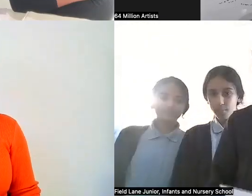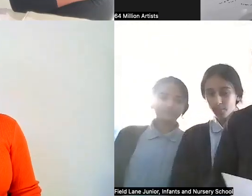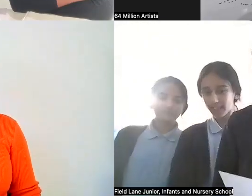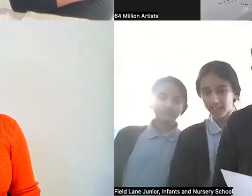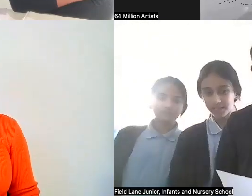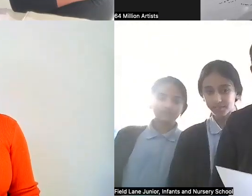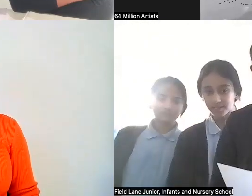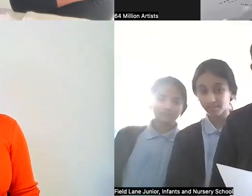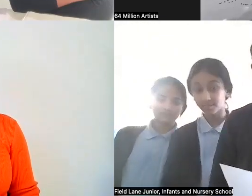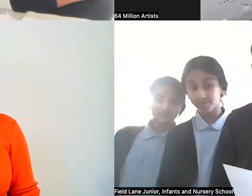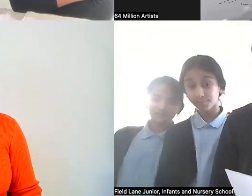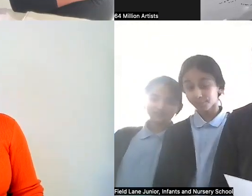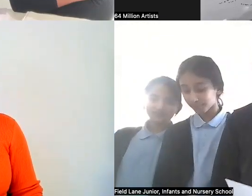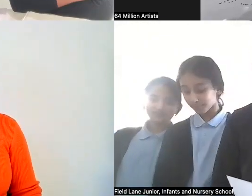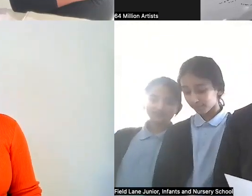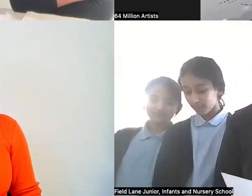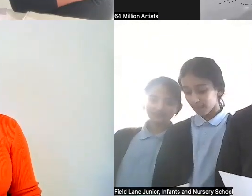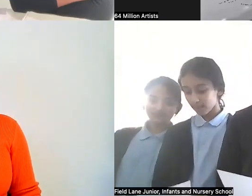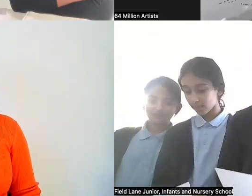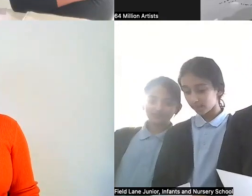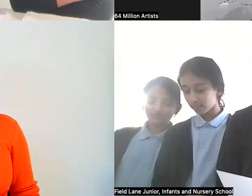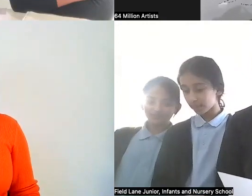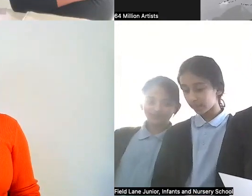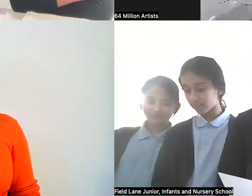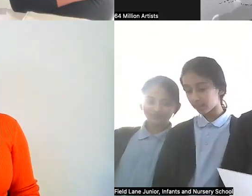Maybe when you are. Iceland.